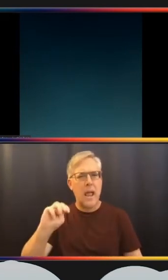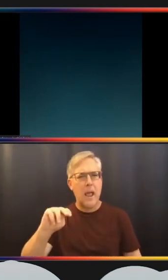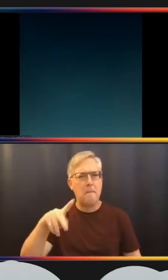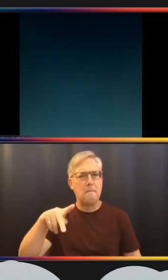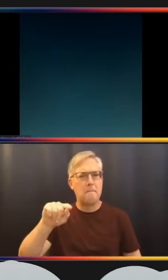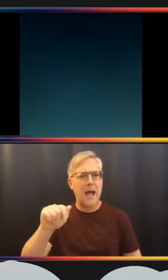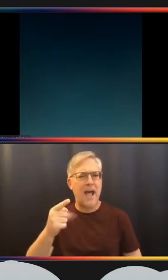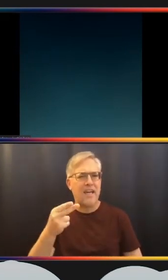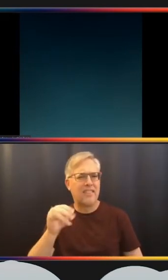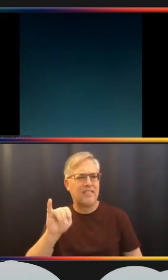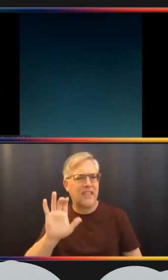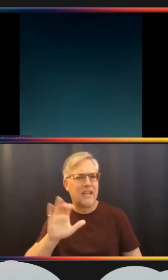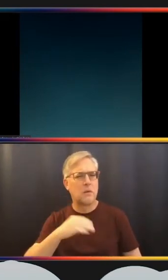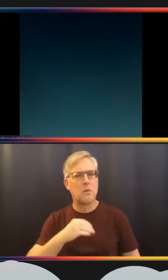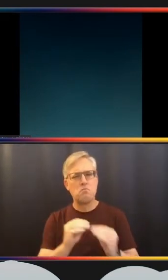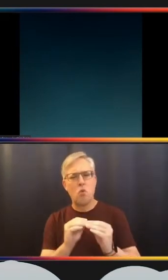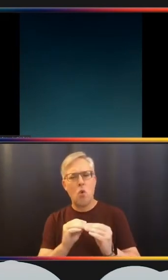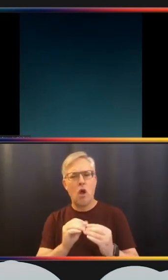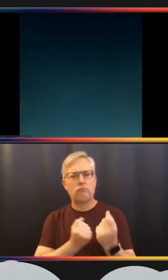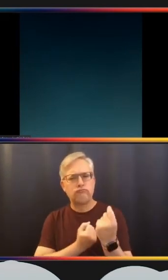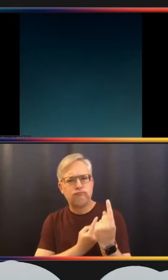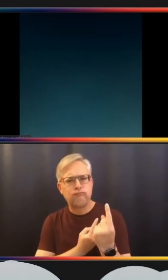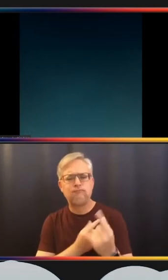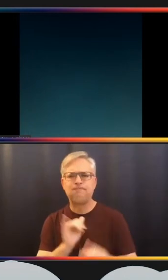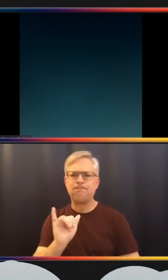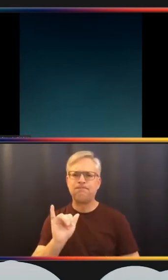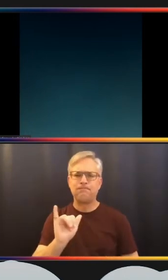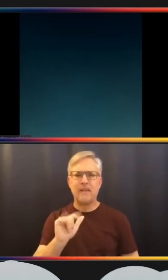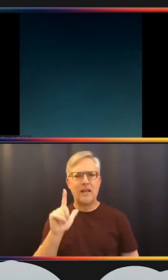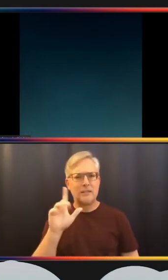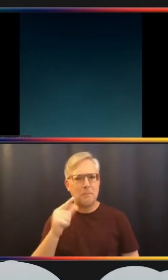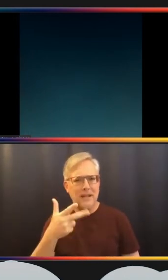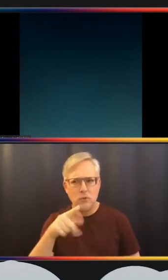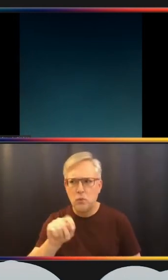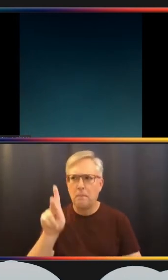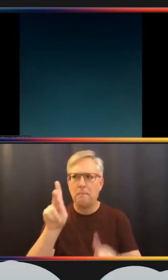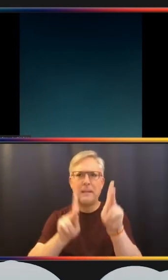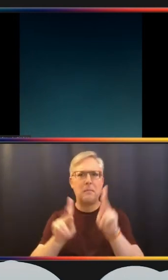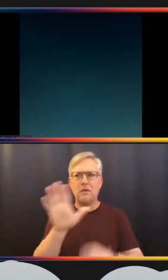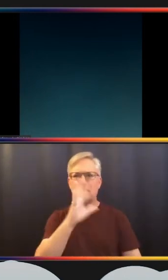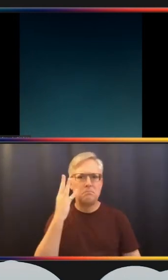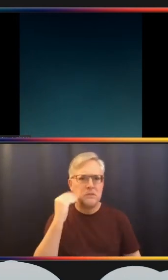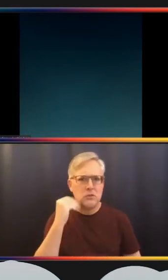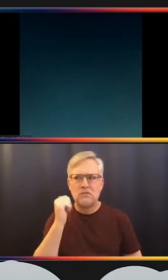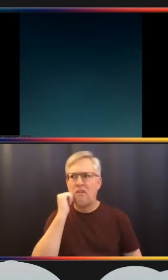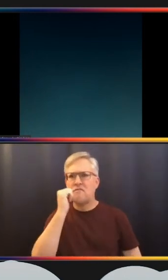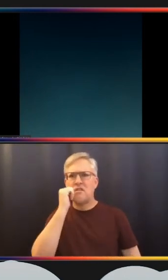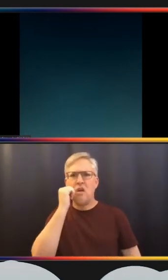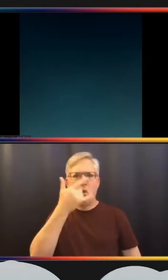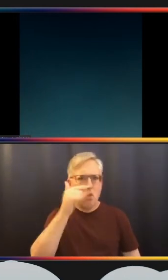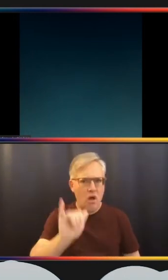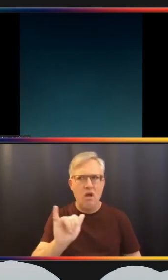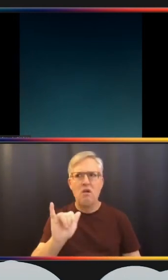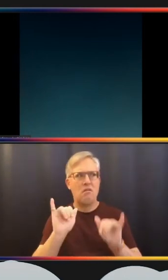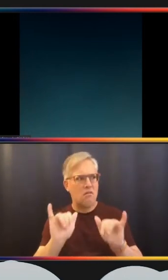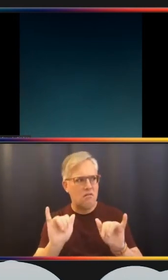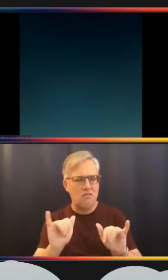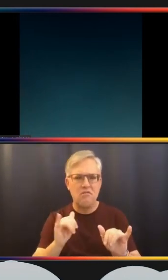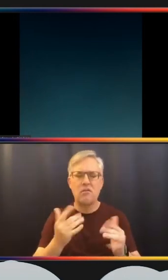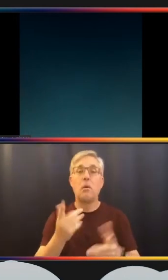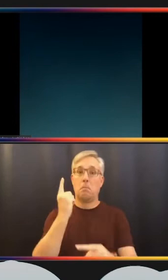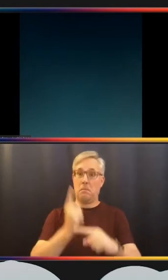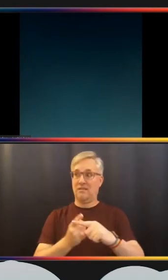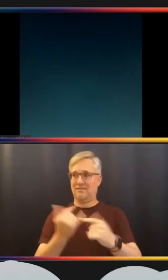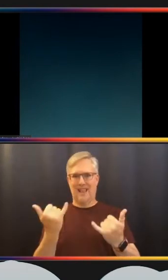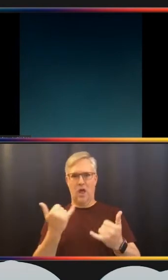and understand what the LGBTQ community goes through all the time. And also that being made a part of this